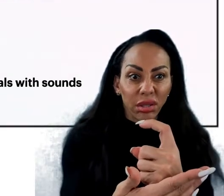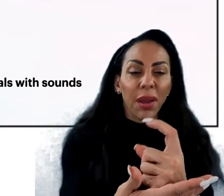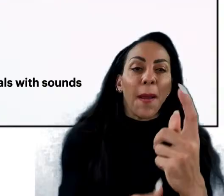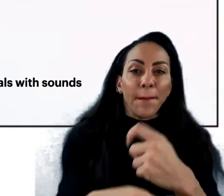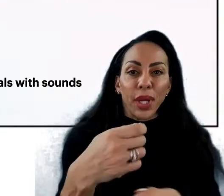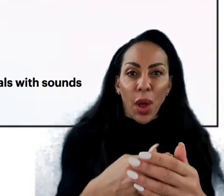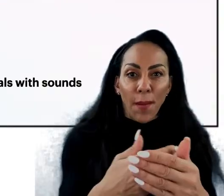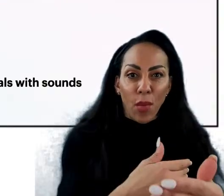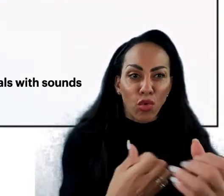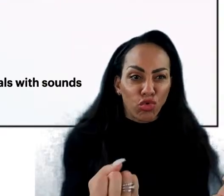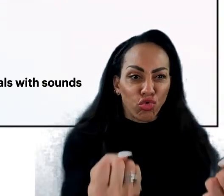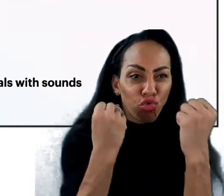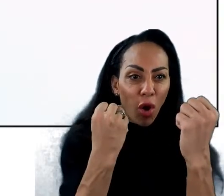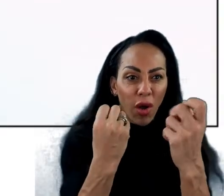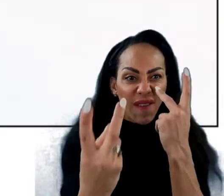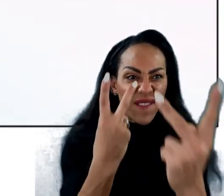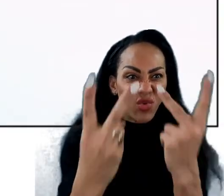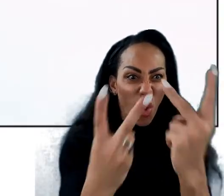visual.